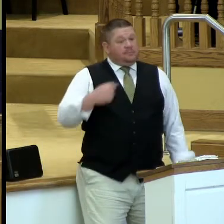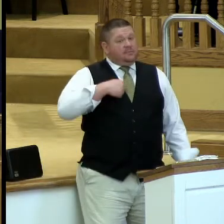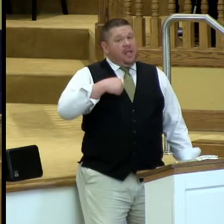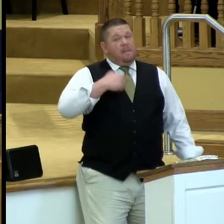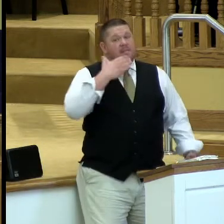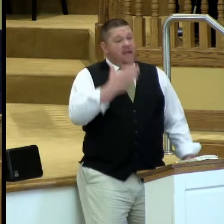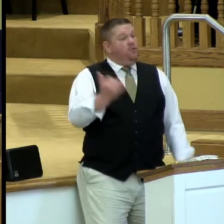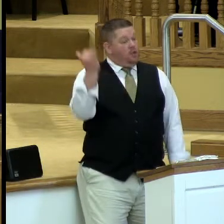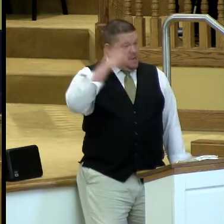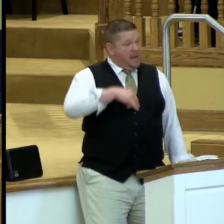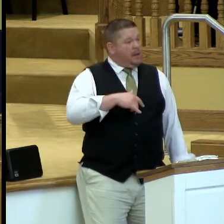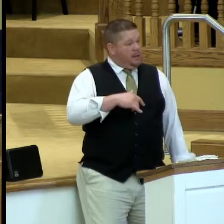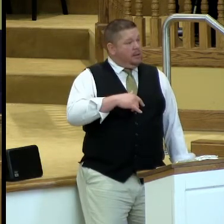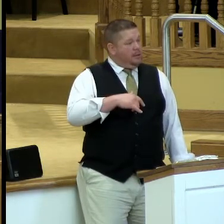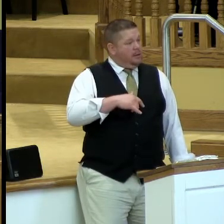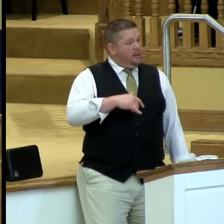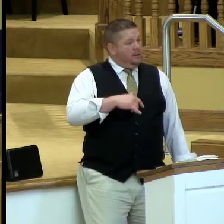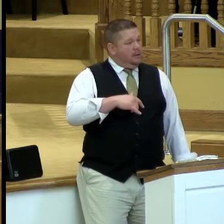I'm thankful today